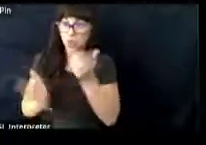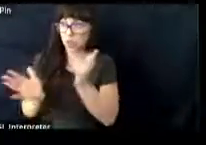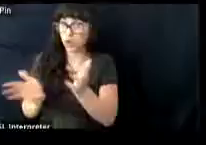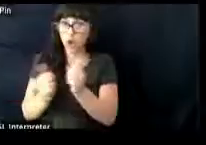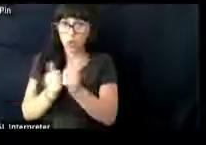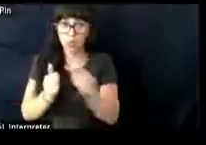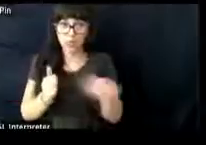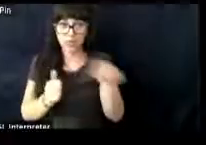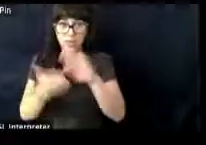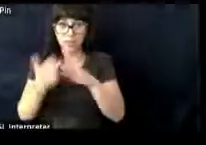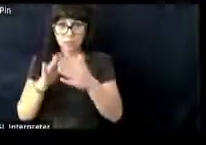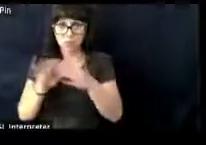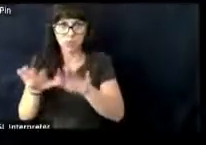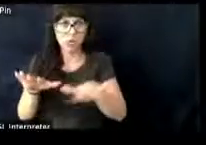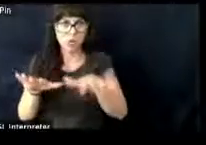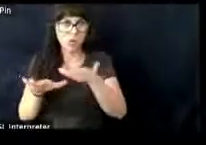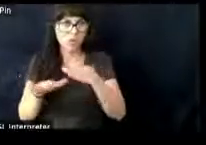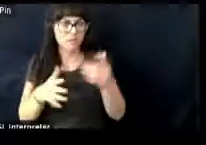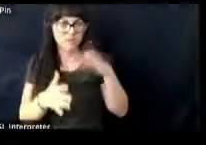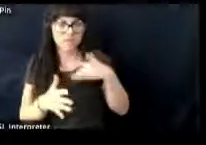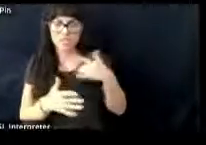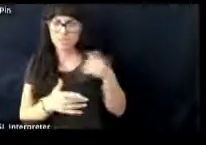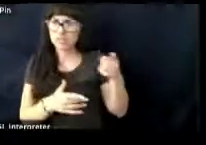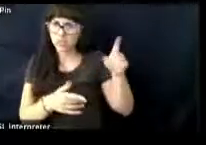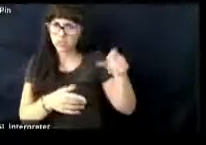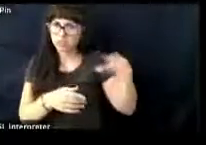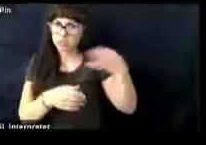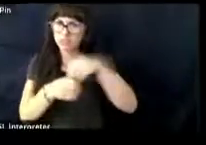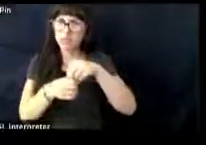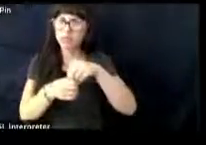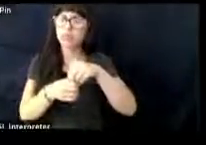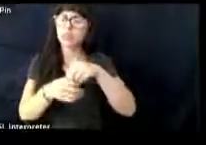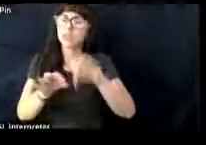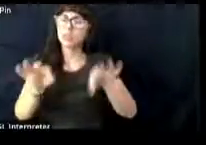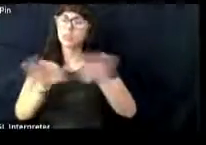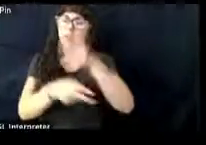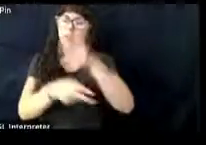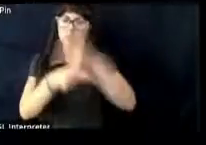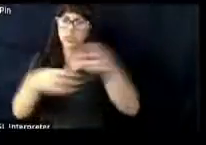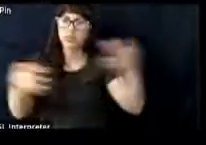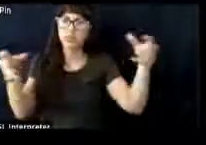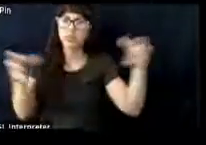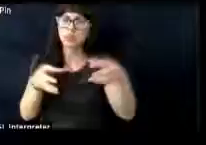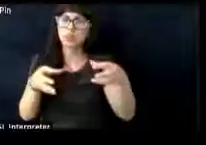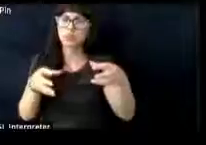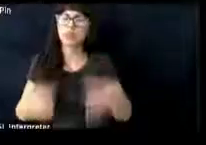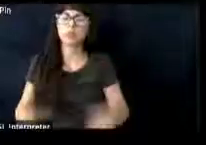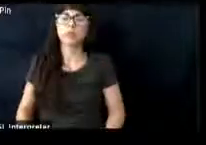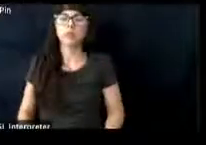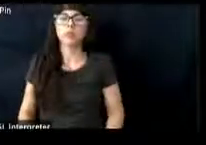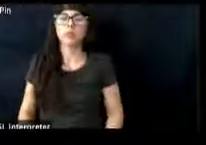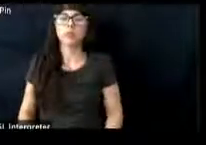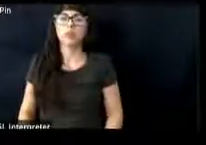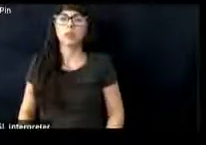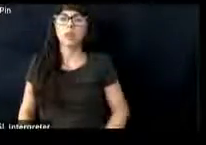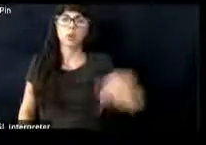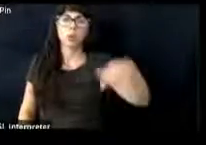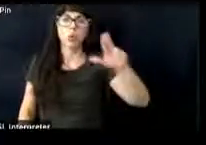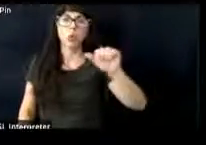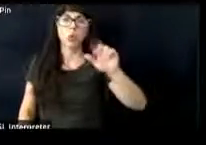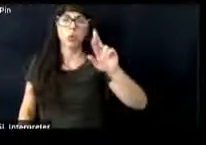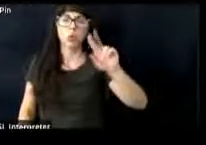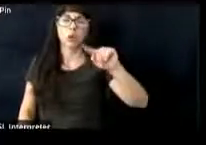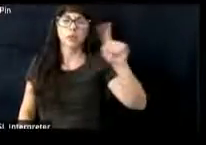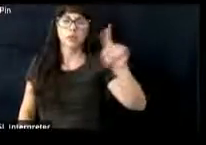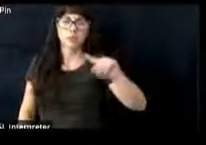out. So if we can just keep it as a whole, or put Courts Hill, the rest